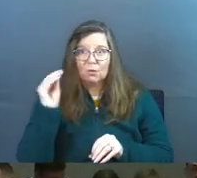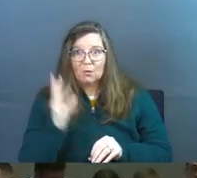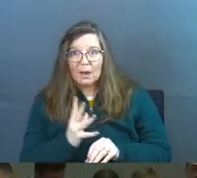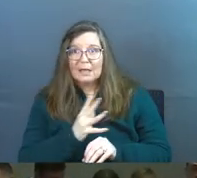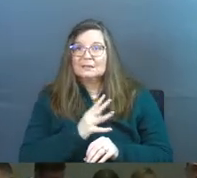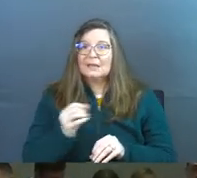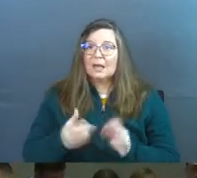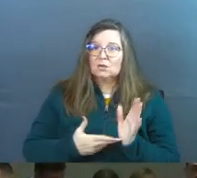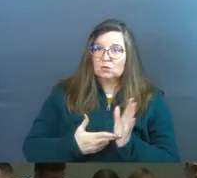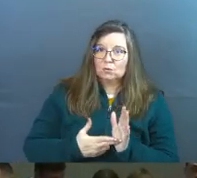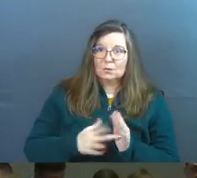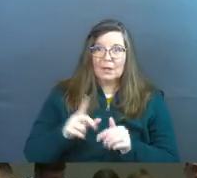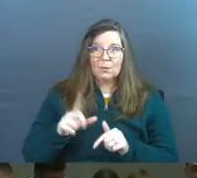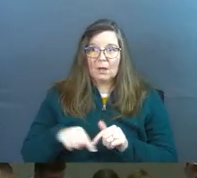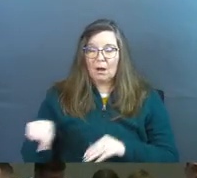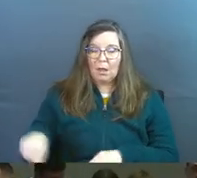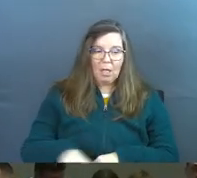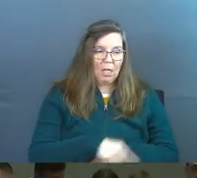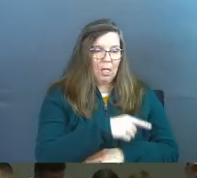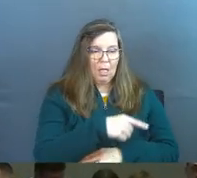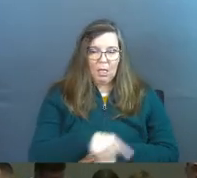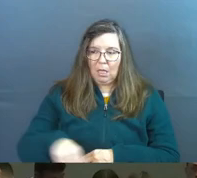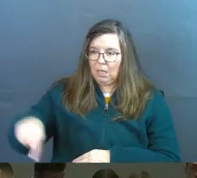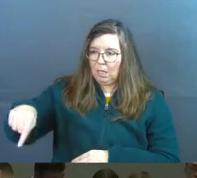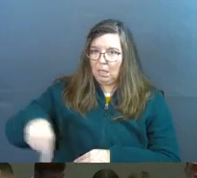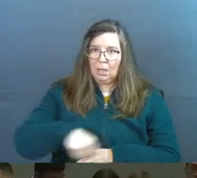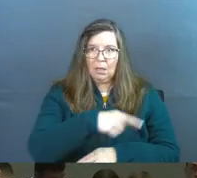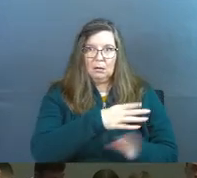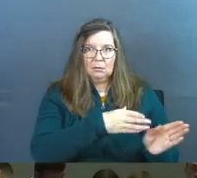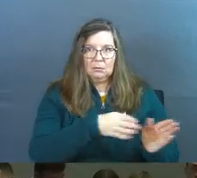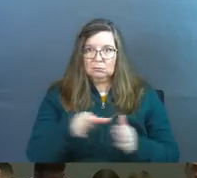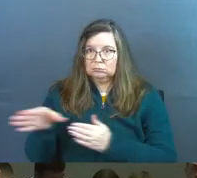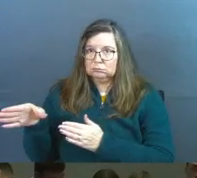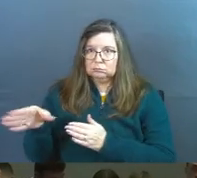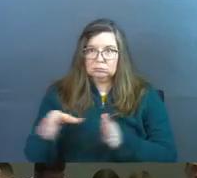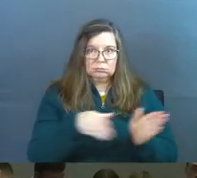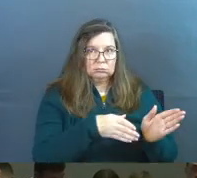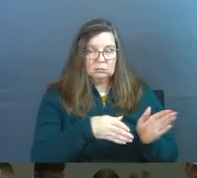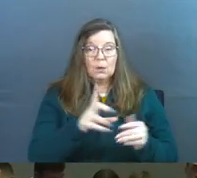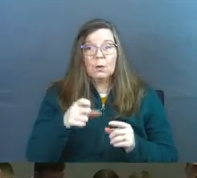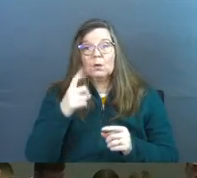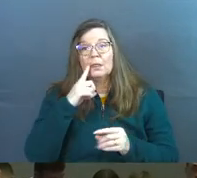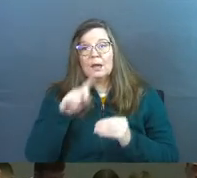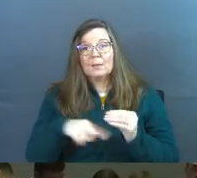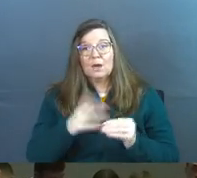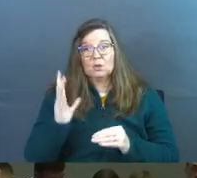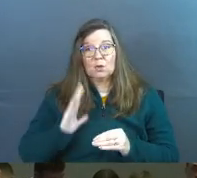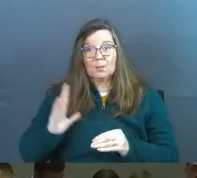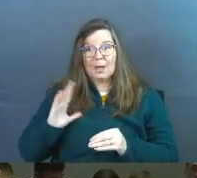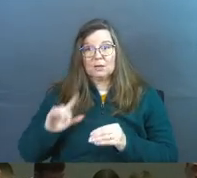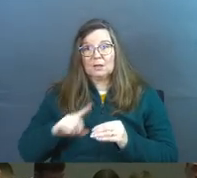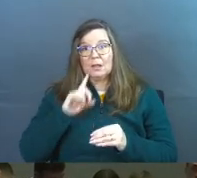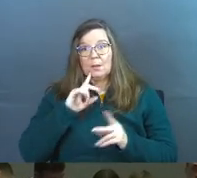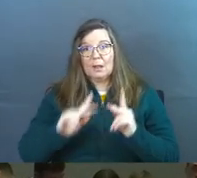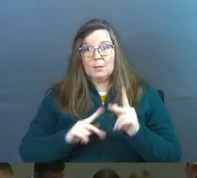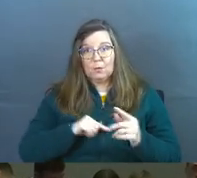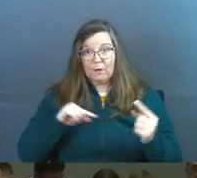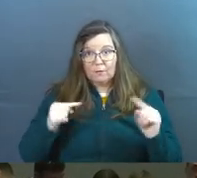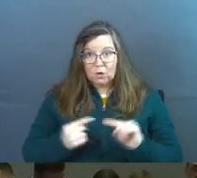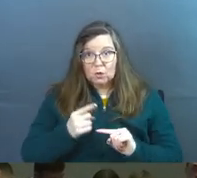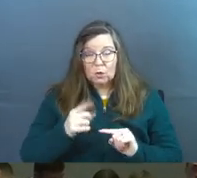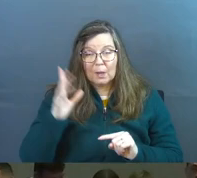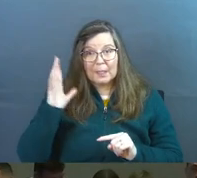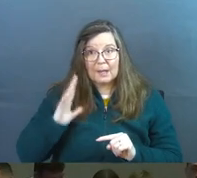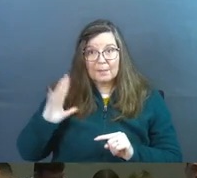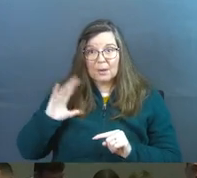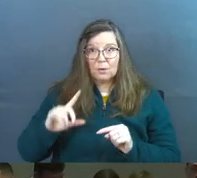truth. And we can't pendulum back and forth. And some of you guys, when you think about your past and you think about the people that have hurt you in